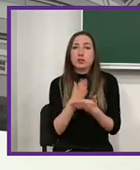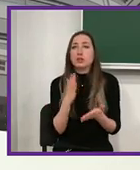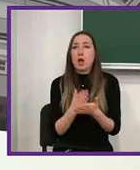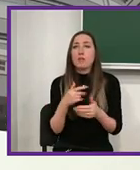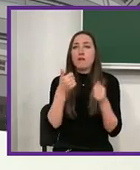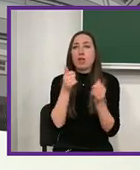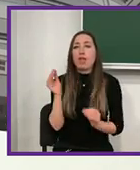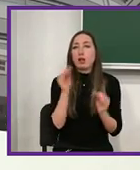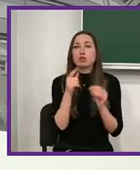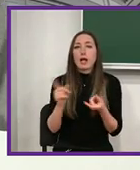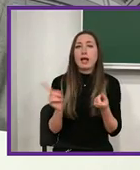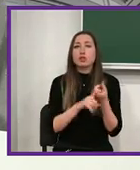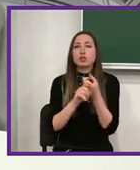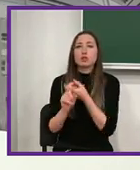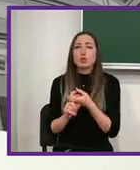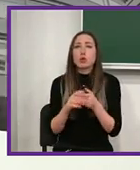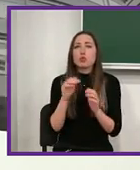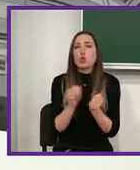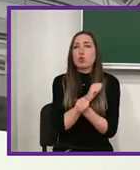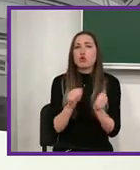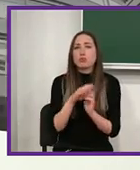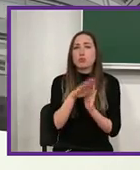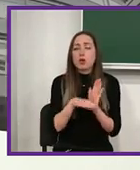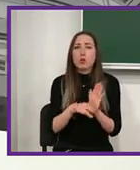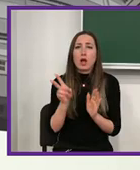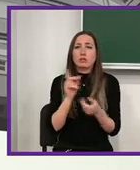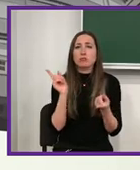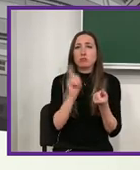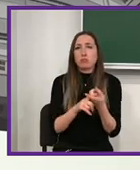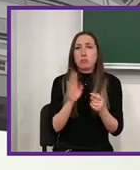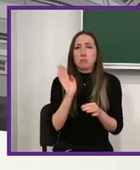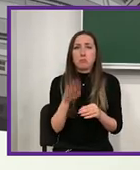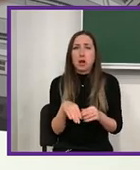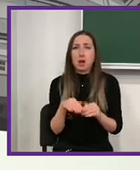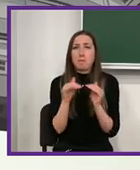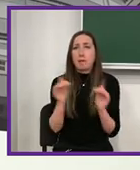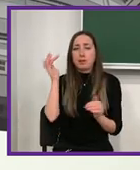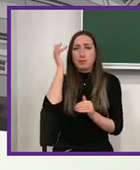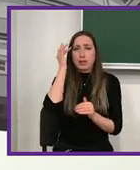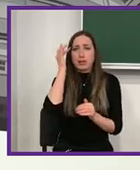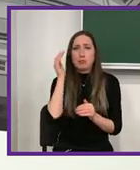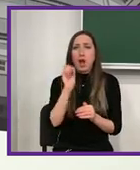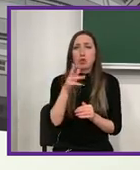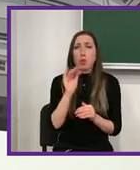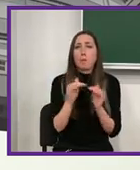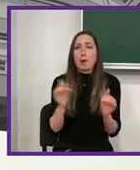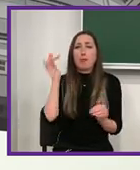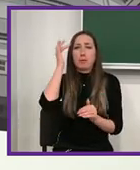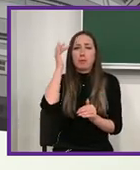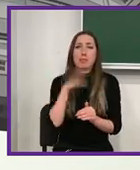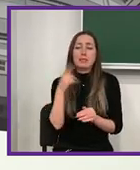and standards of the UN Guiding Principles and what we heard earlier today about the sustainability due diligence